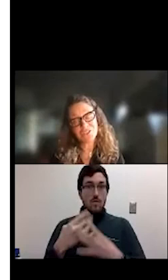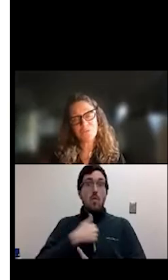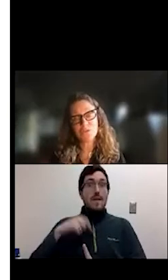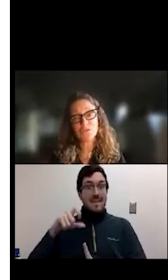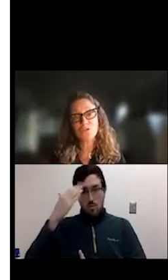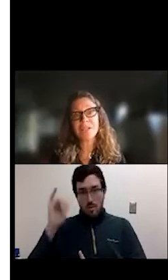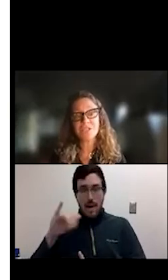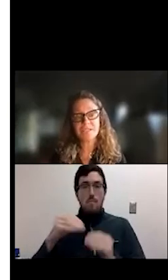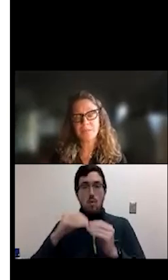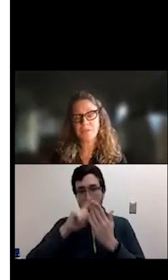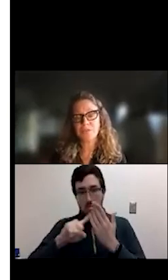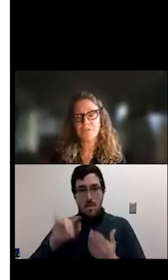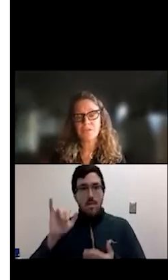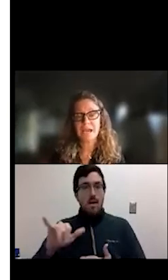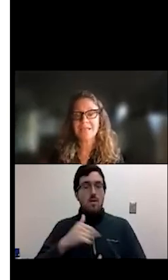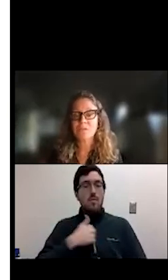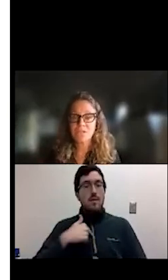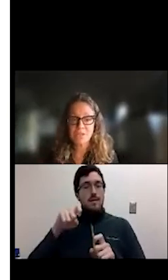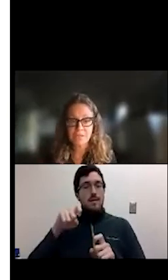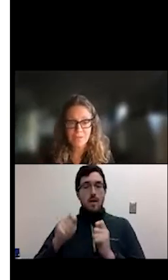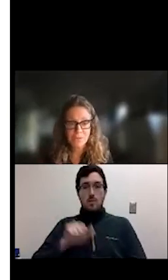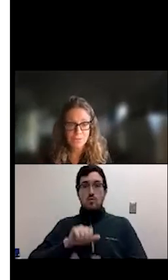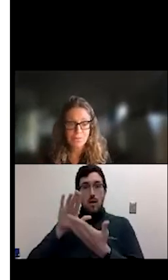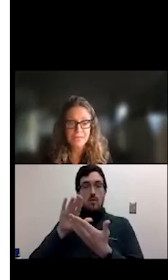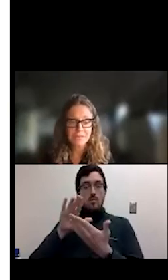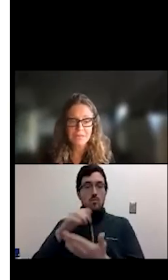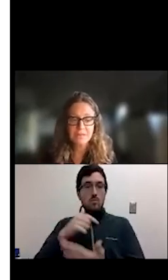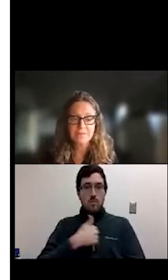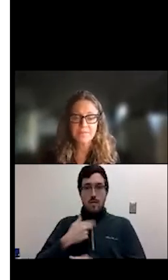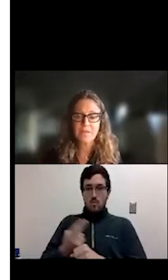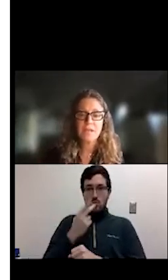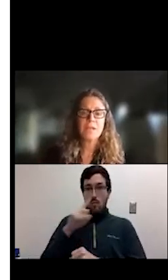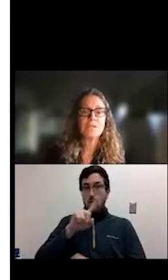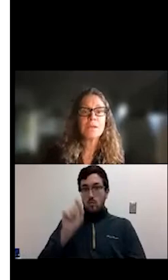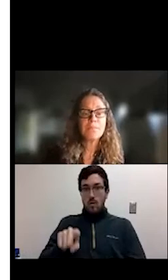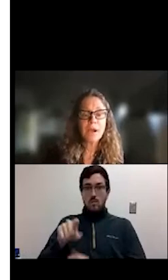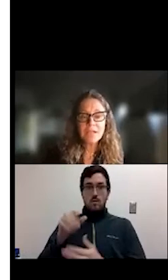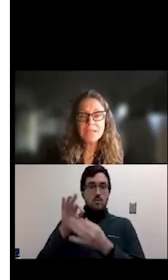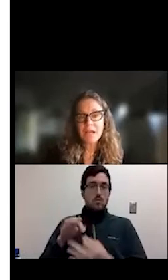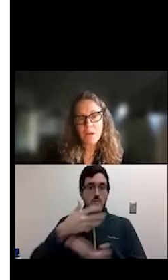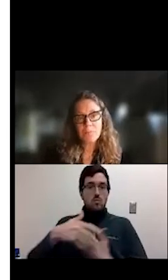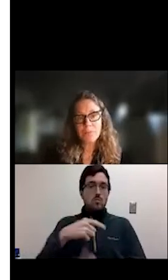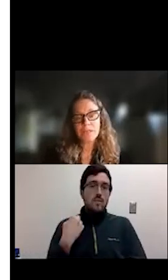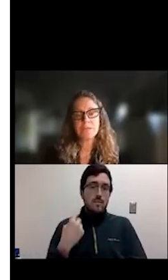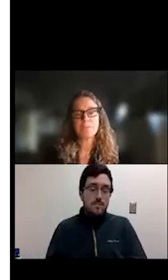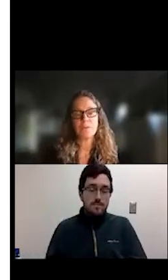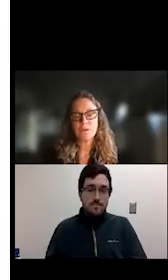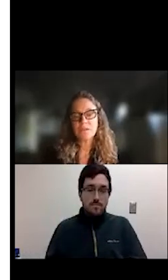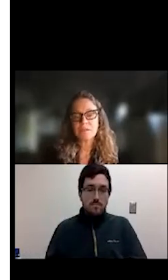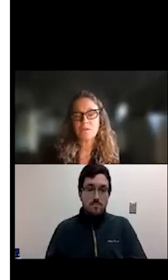need to change the strategies that we use to ask questions about social risk. So in part to